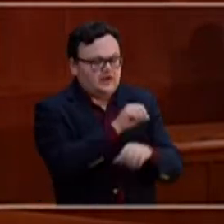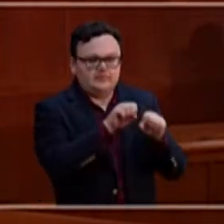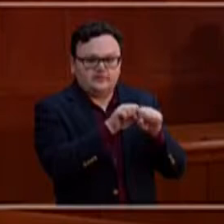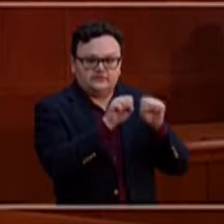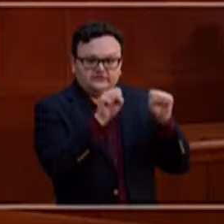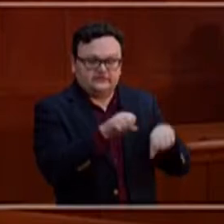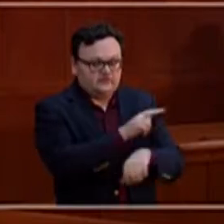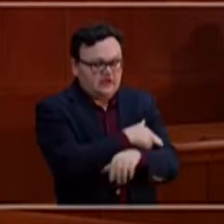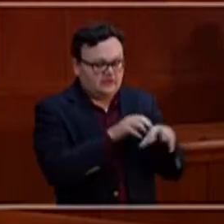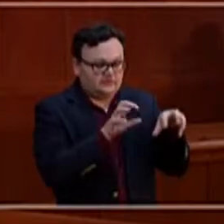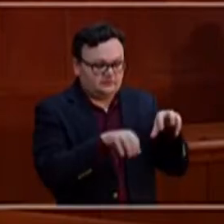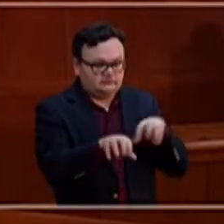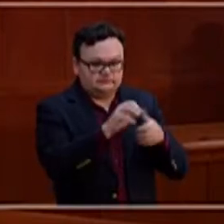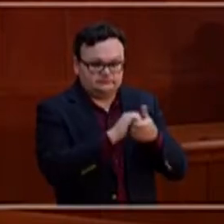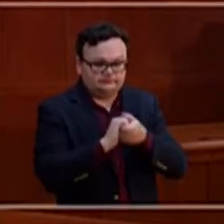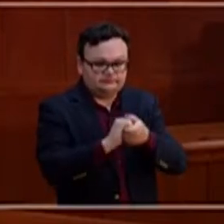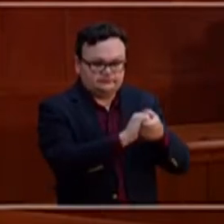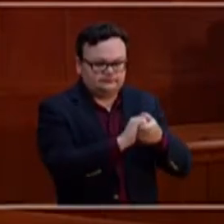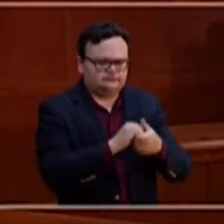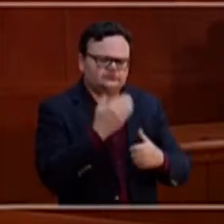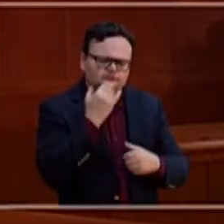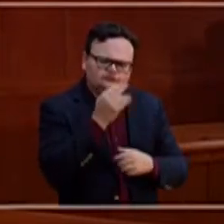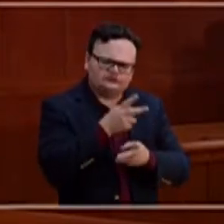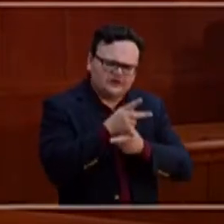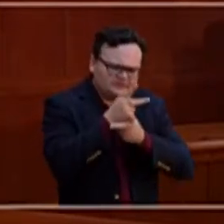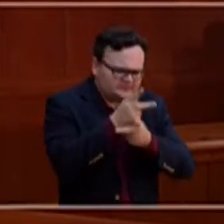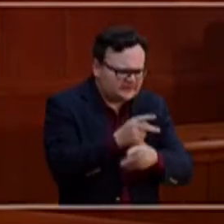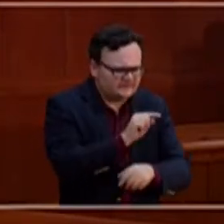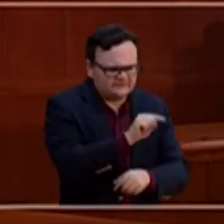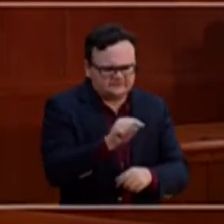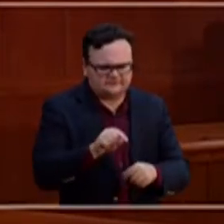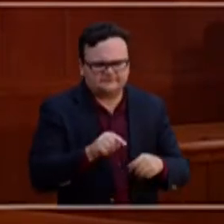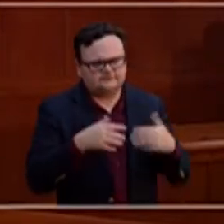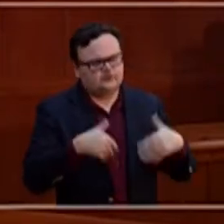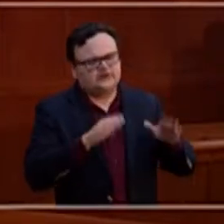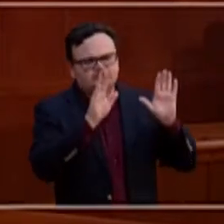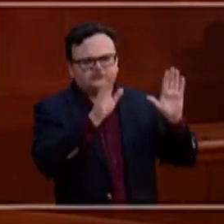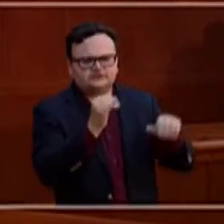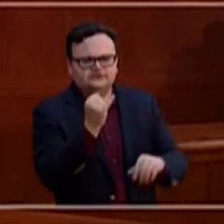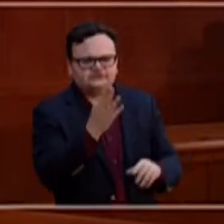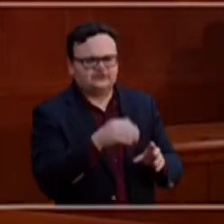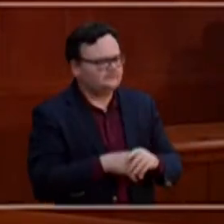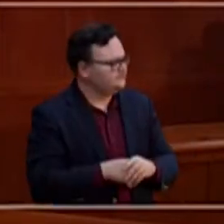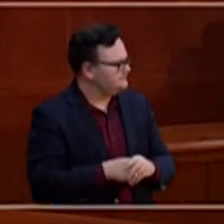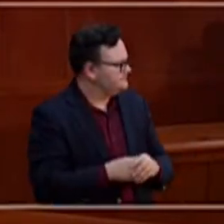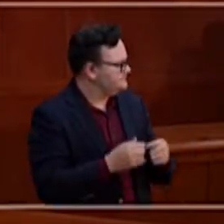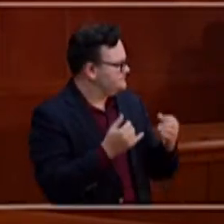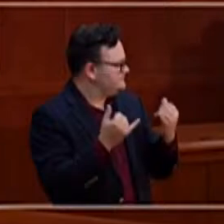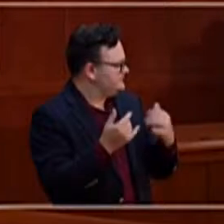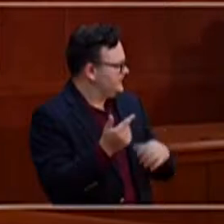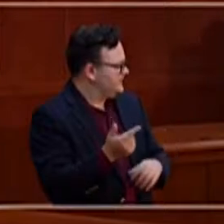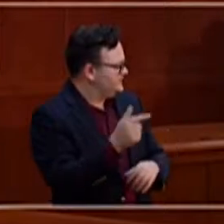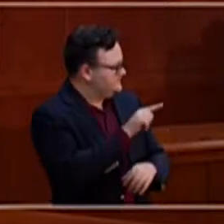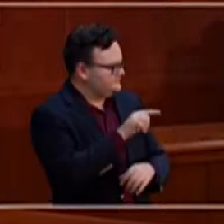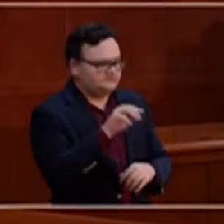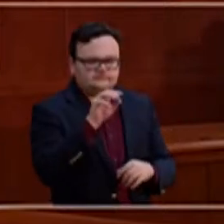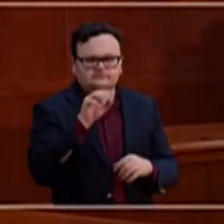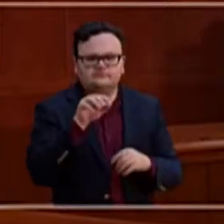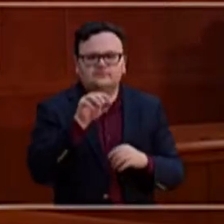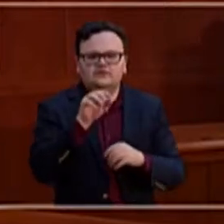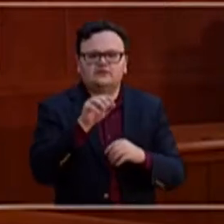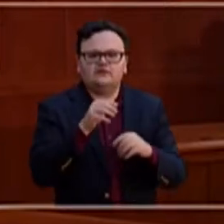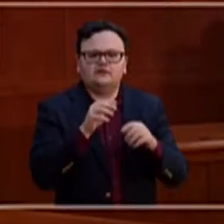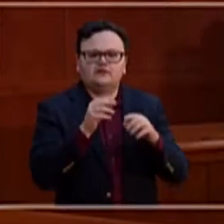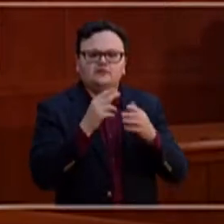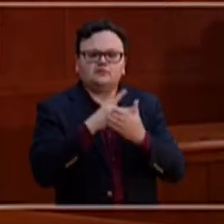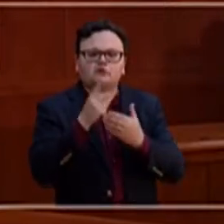lot of our folks, which we really appreciate. Done a great job. Lindy Kennedy with the safety nets. And so do you want to offer some